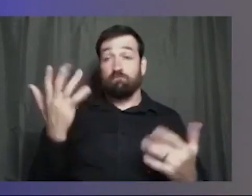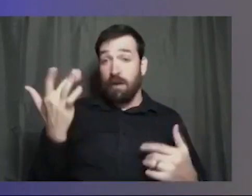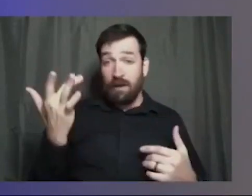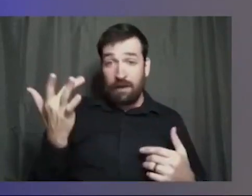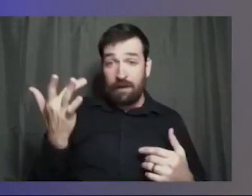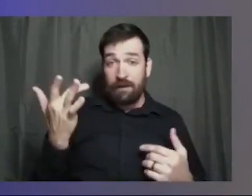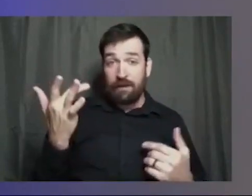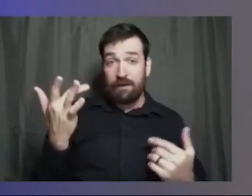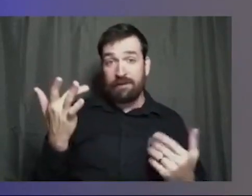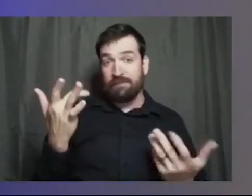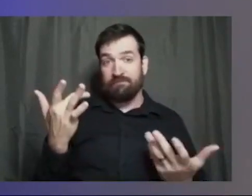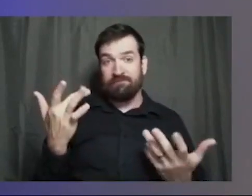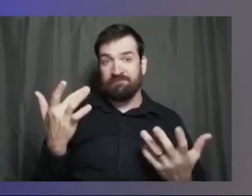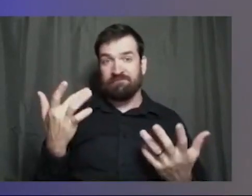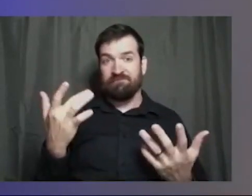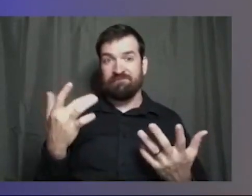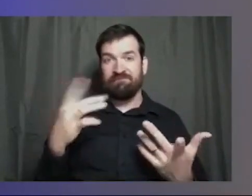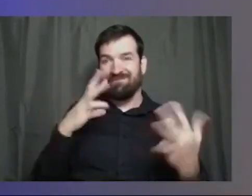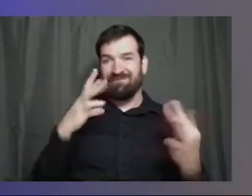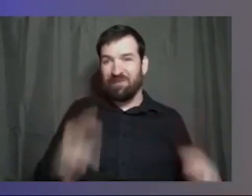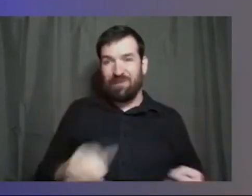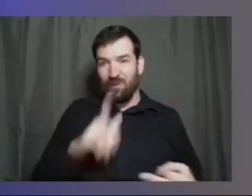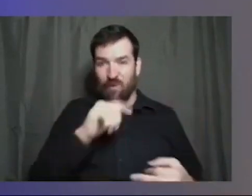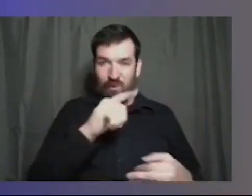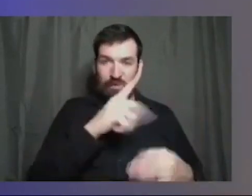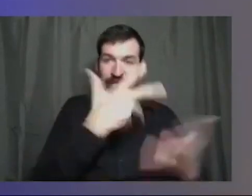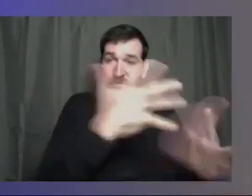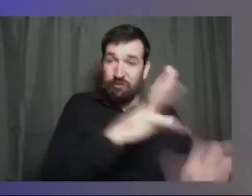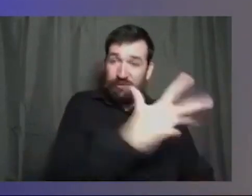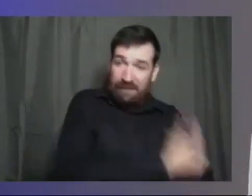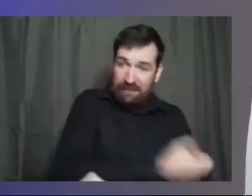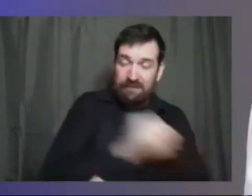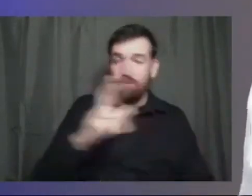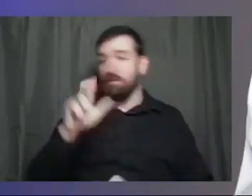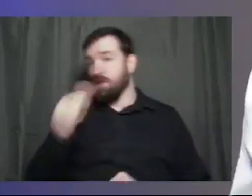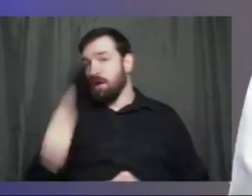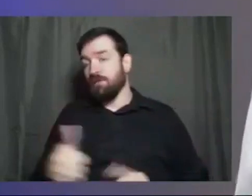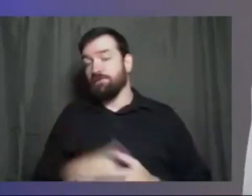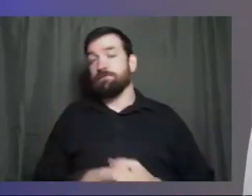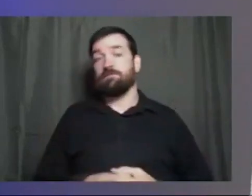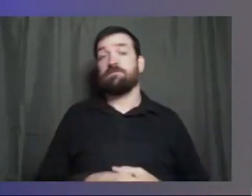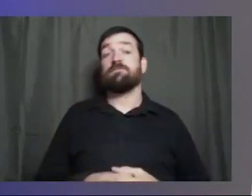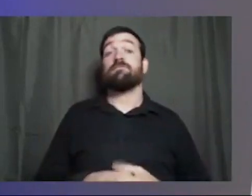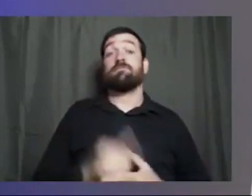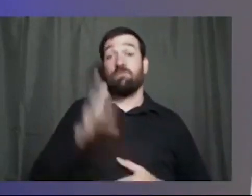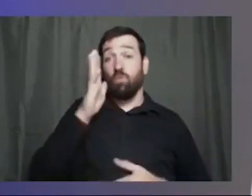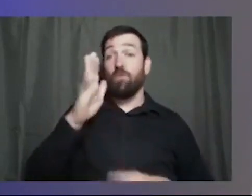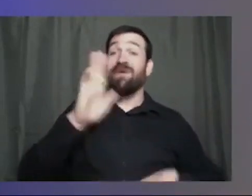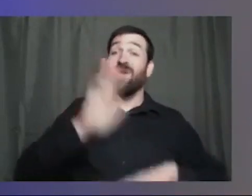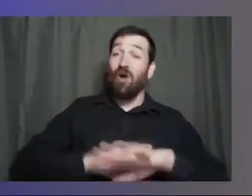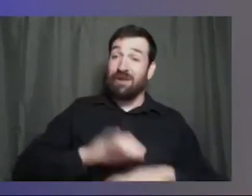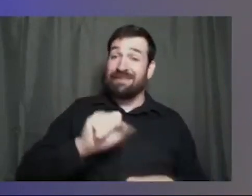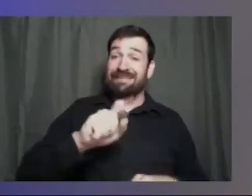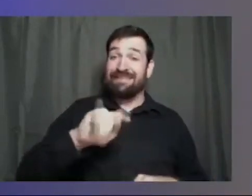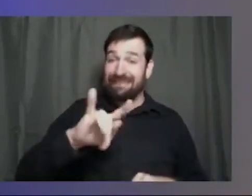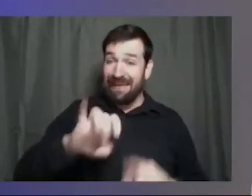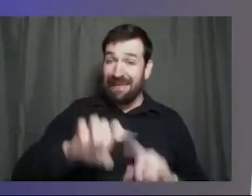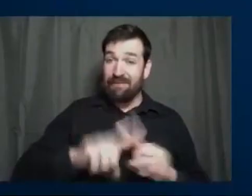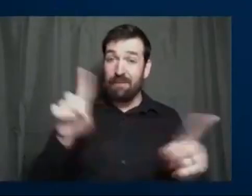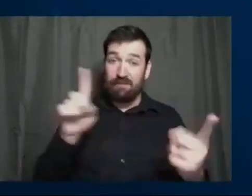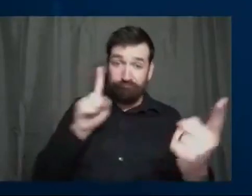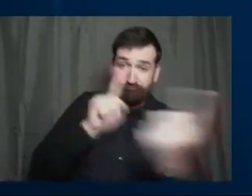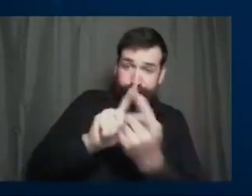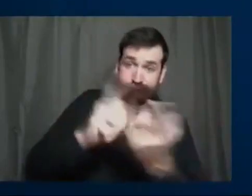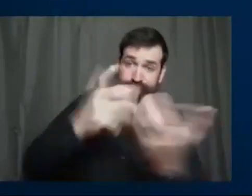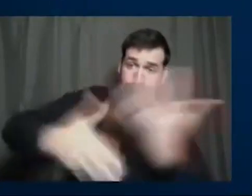inability to determine who's vaccinated and that sort of thing. So they'll be on site, but direct contact probably not.